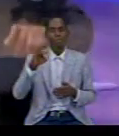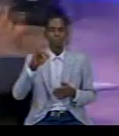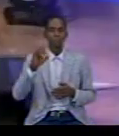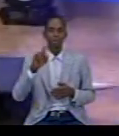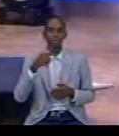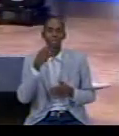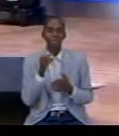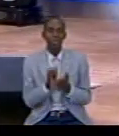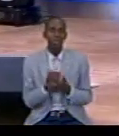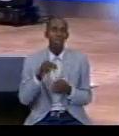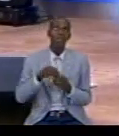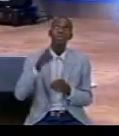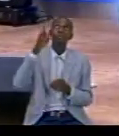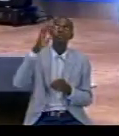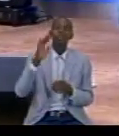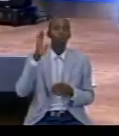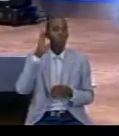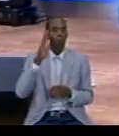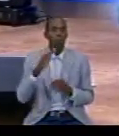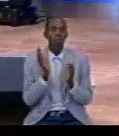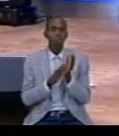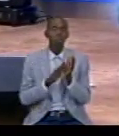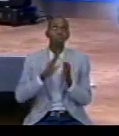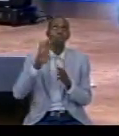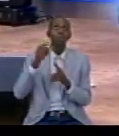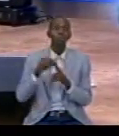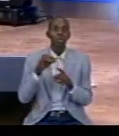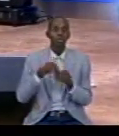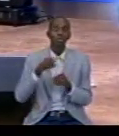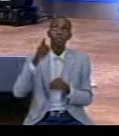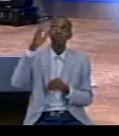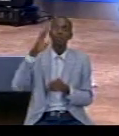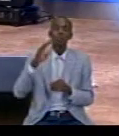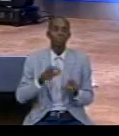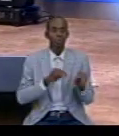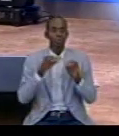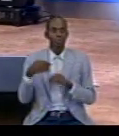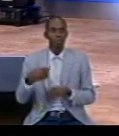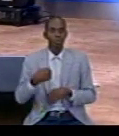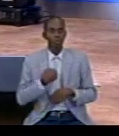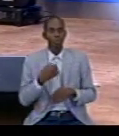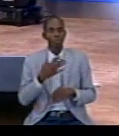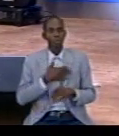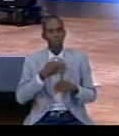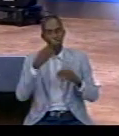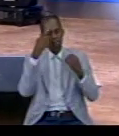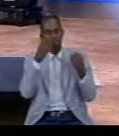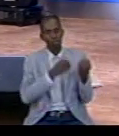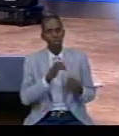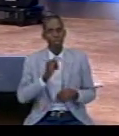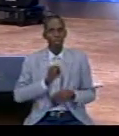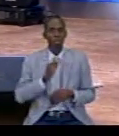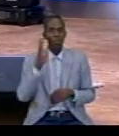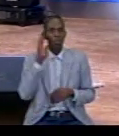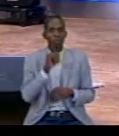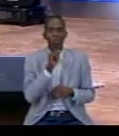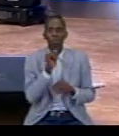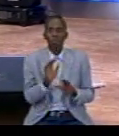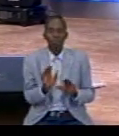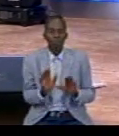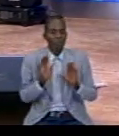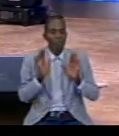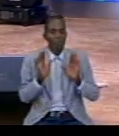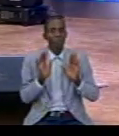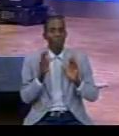his word. In God have I put my trust. I will not fear." That's right. Look at